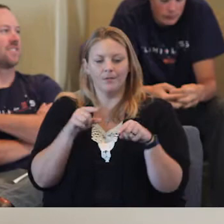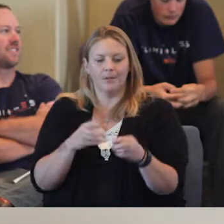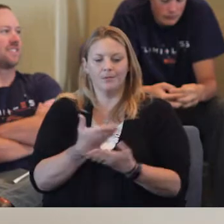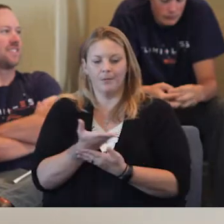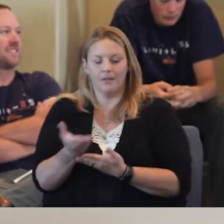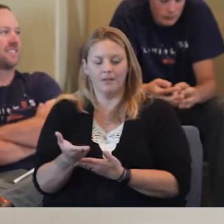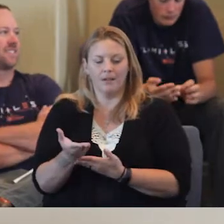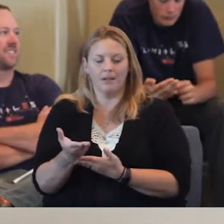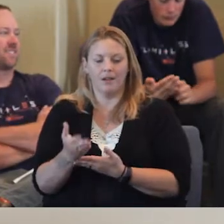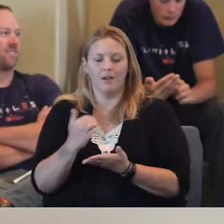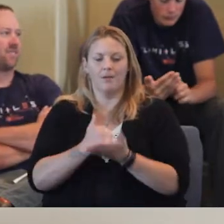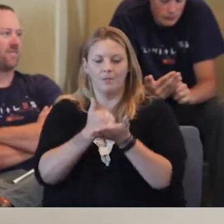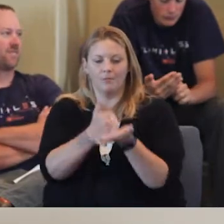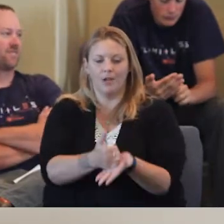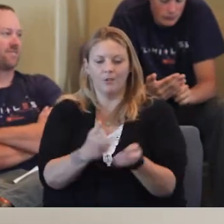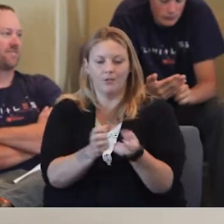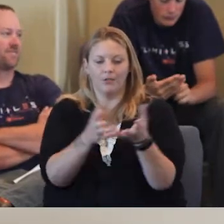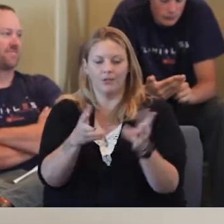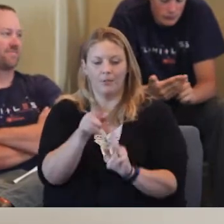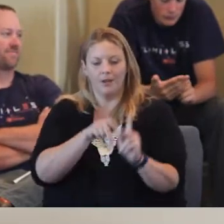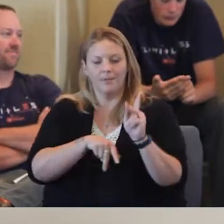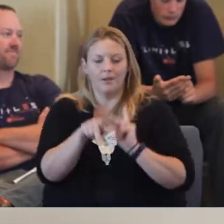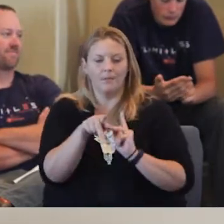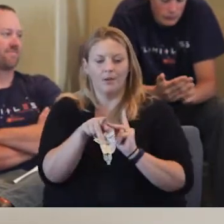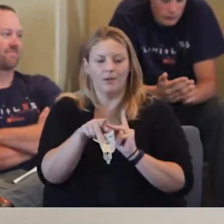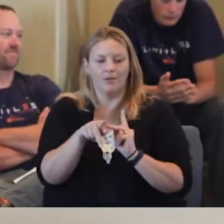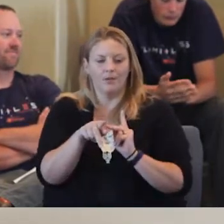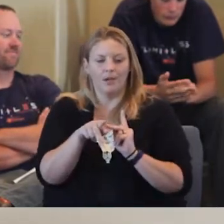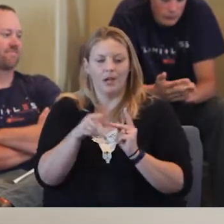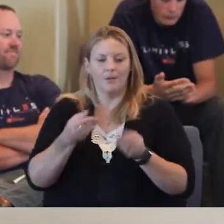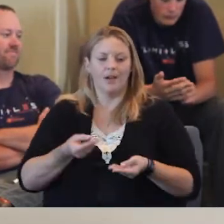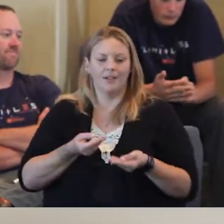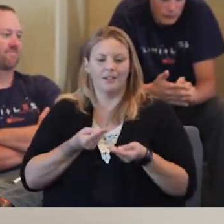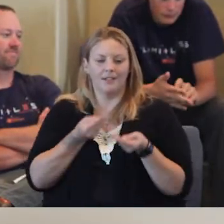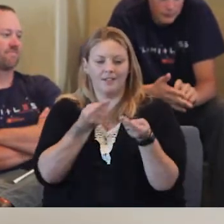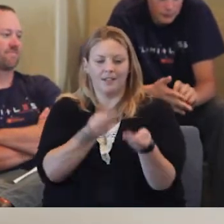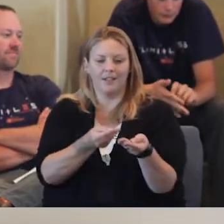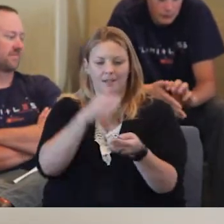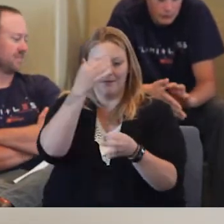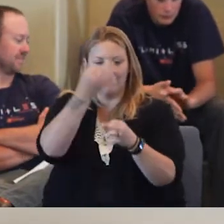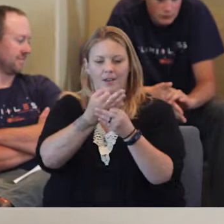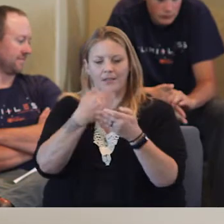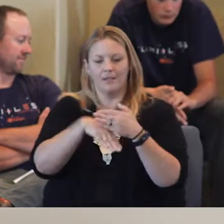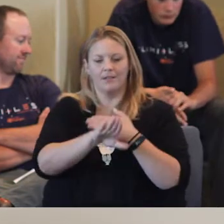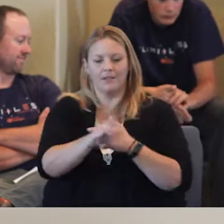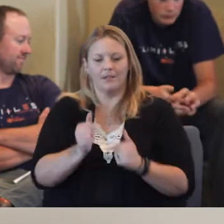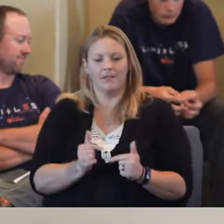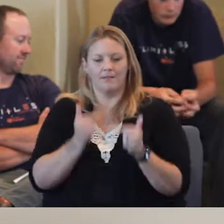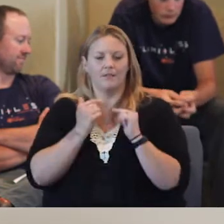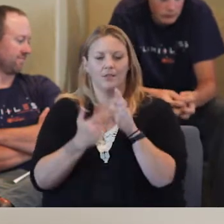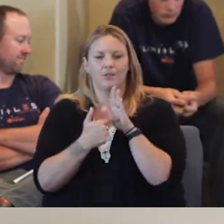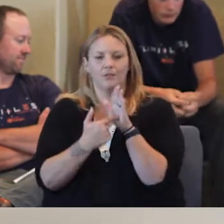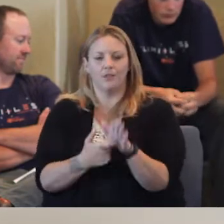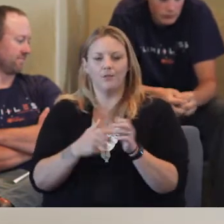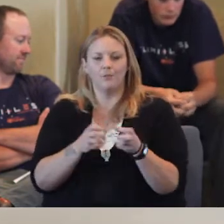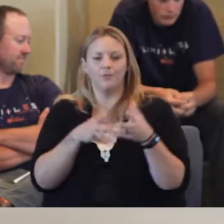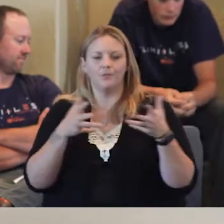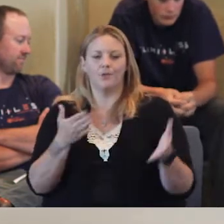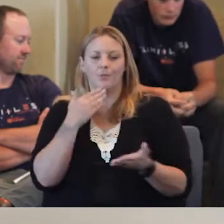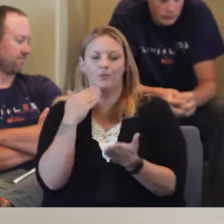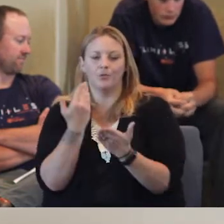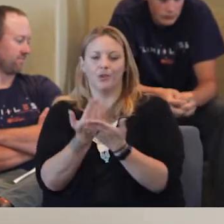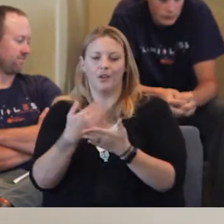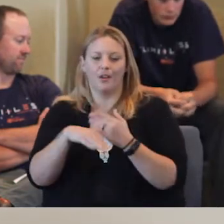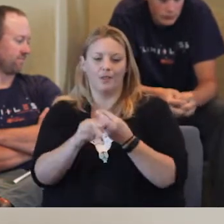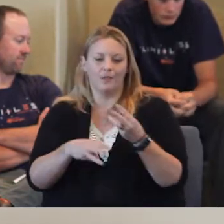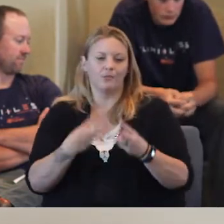anyway, and while we were there, we helped so many people, and we got to bring faith into their lives and show them that there's